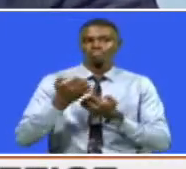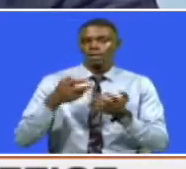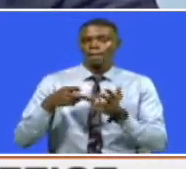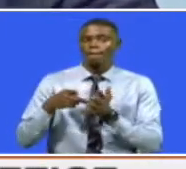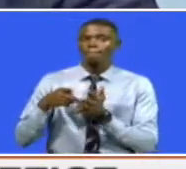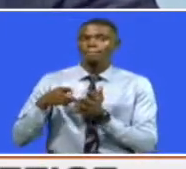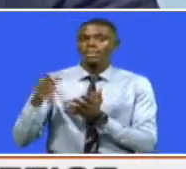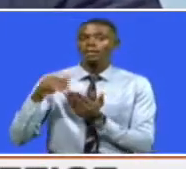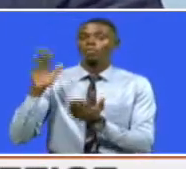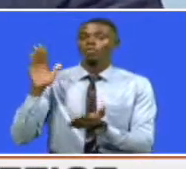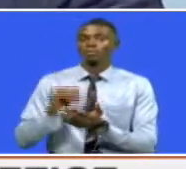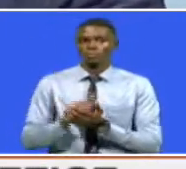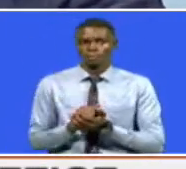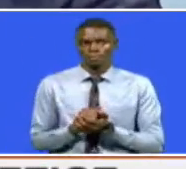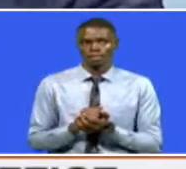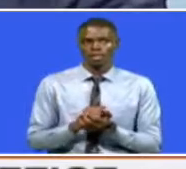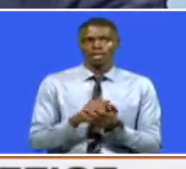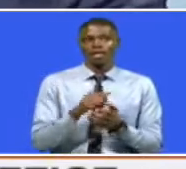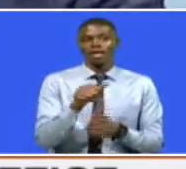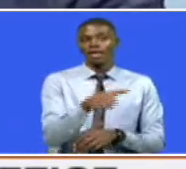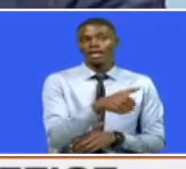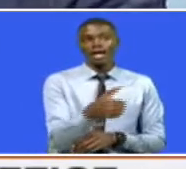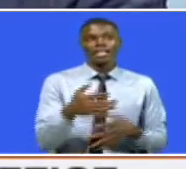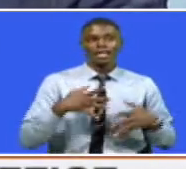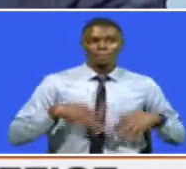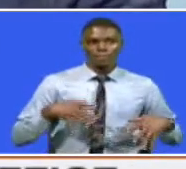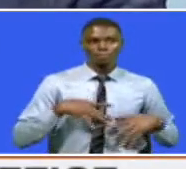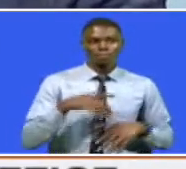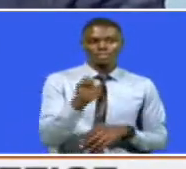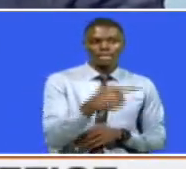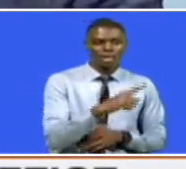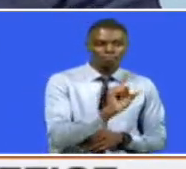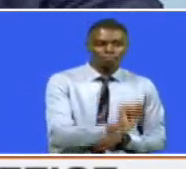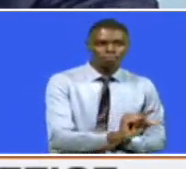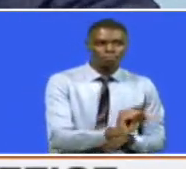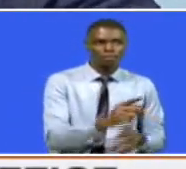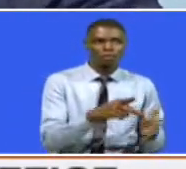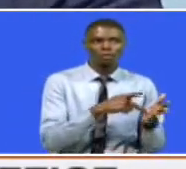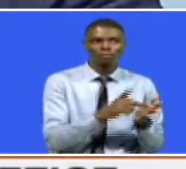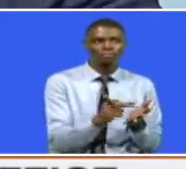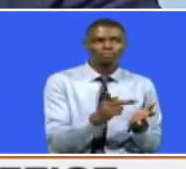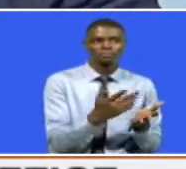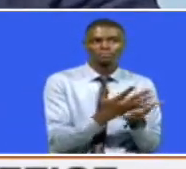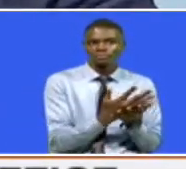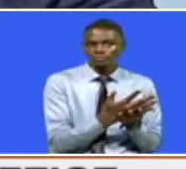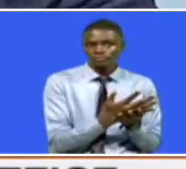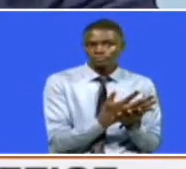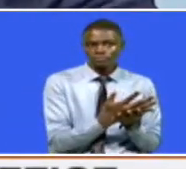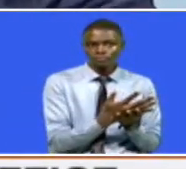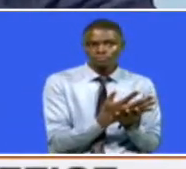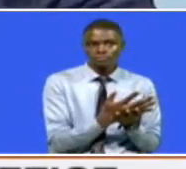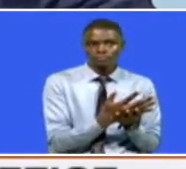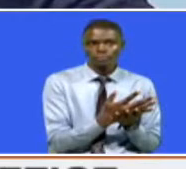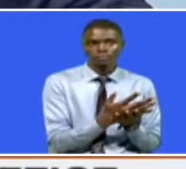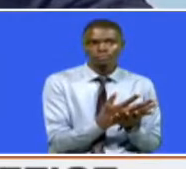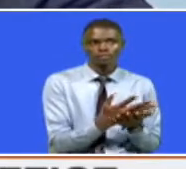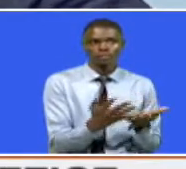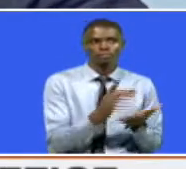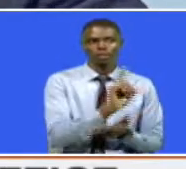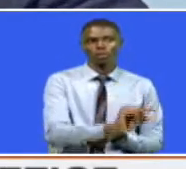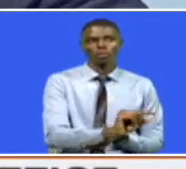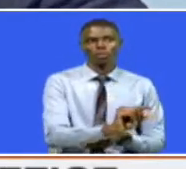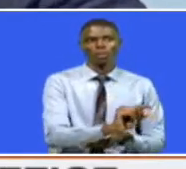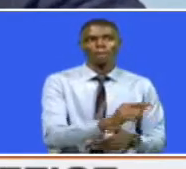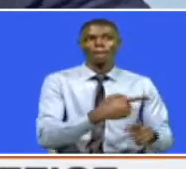more, while those who are earning less paying something commensurate to their level of disposable income. So that, but at the